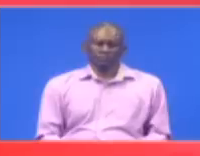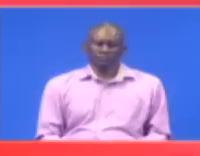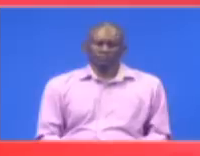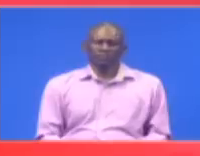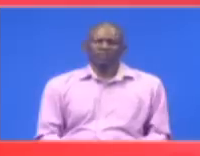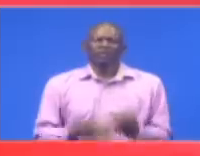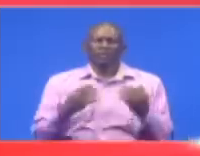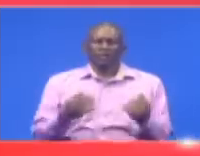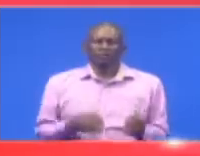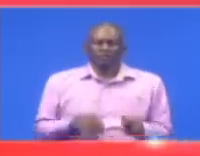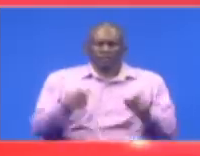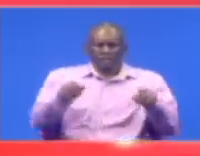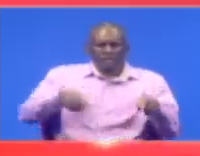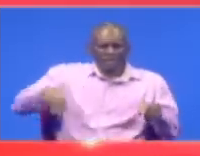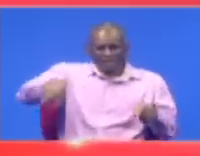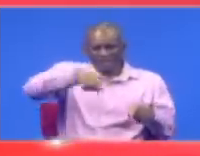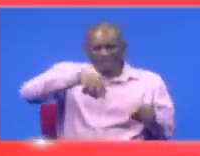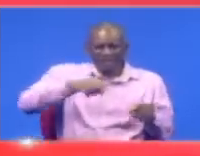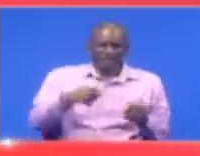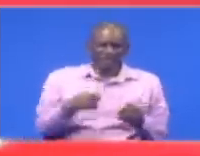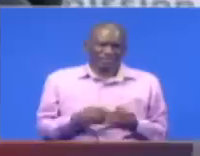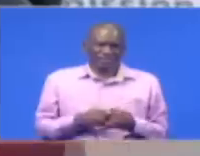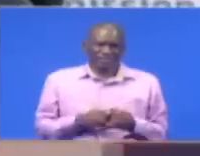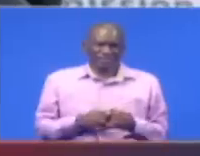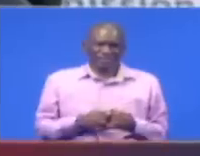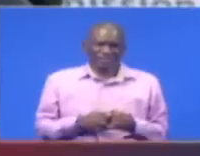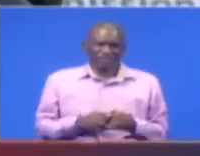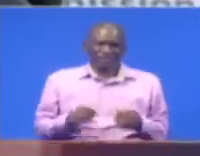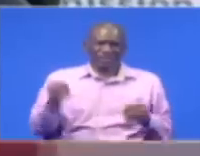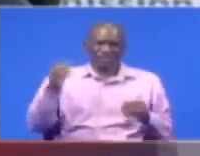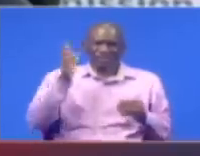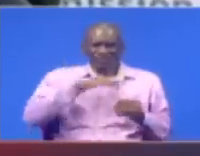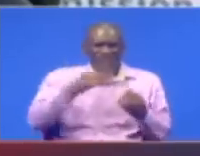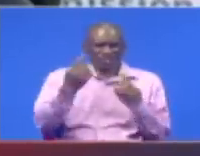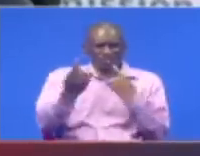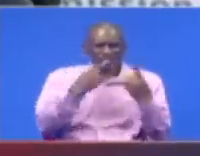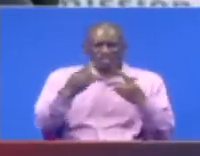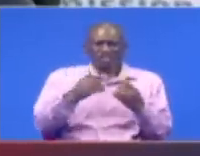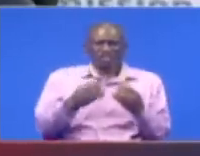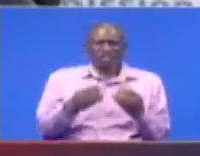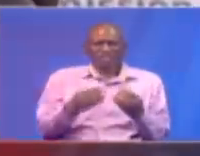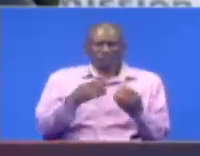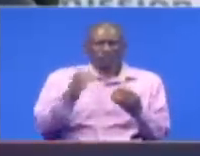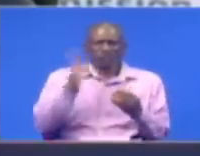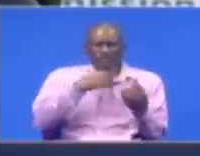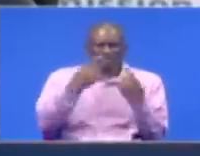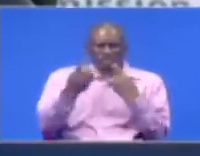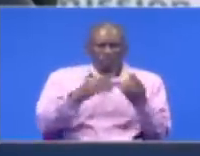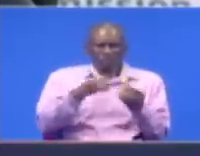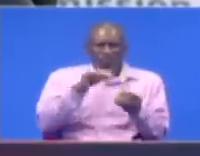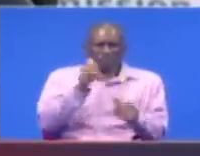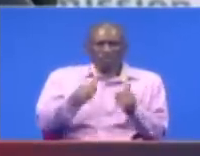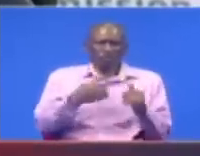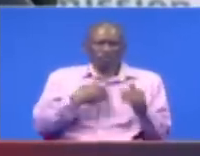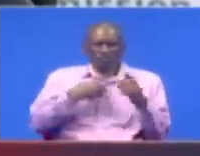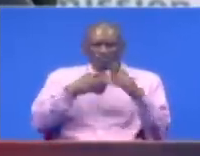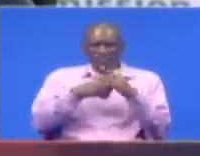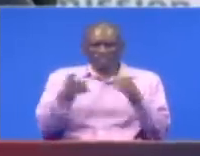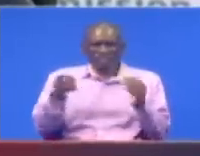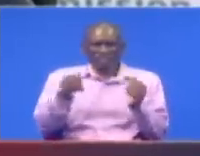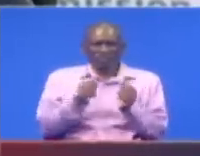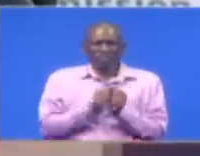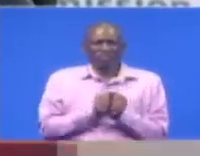Let us conclude the discussion, Senior Counsel, that you have begun with